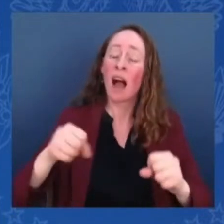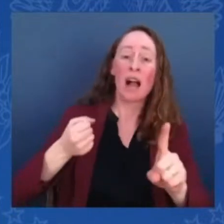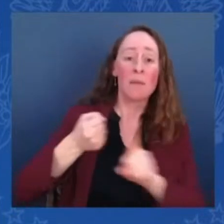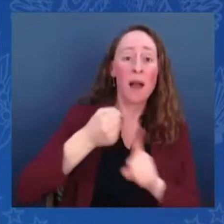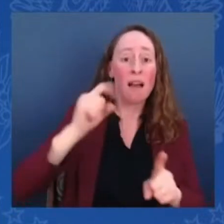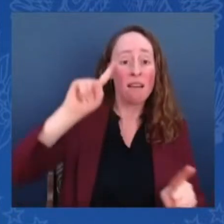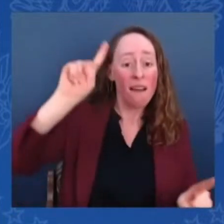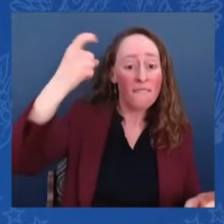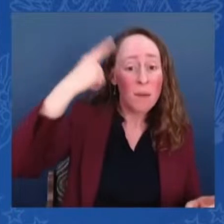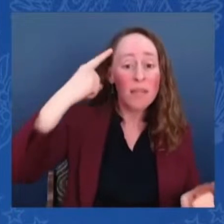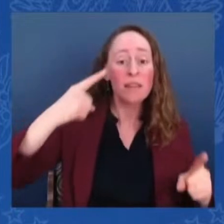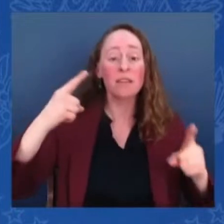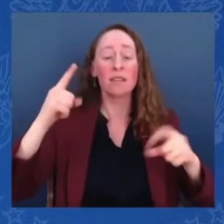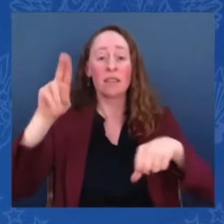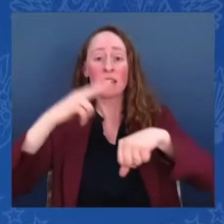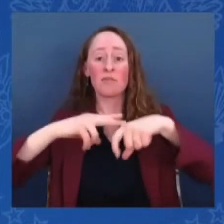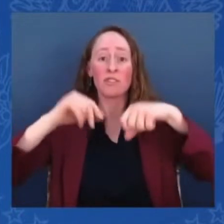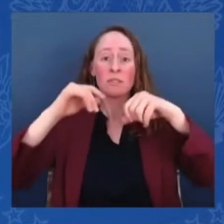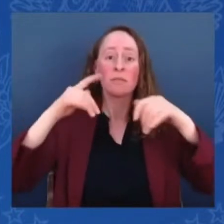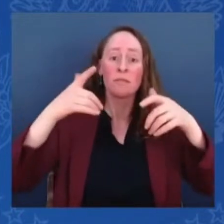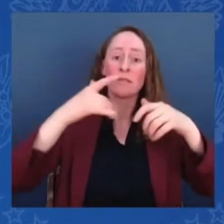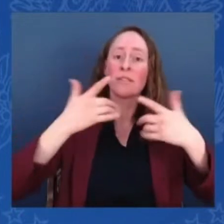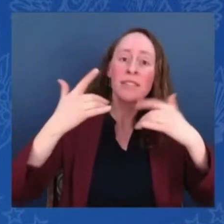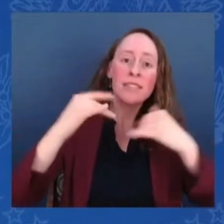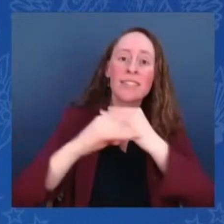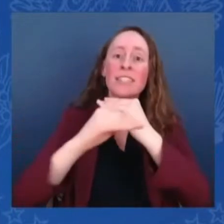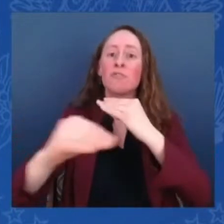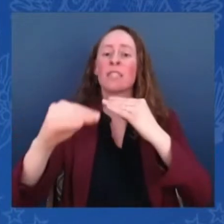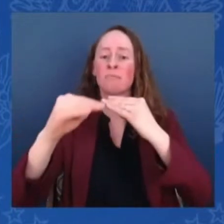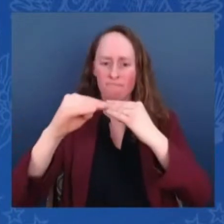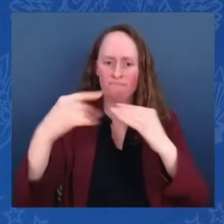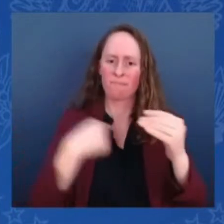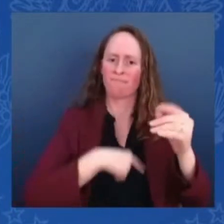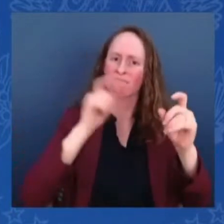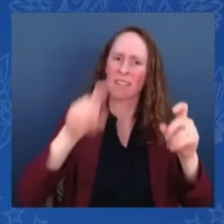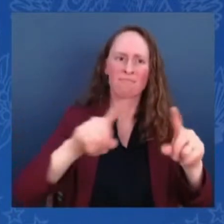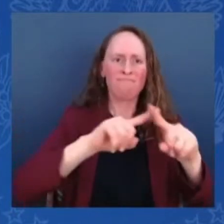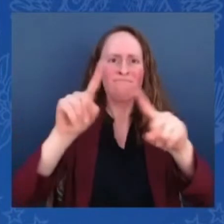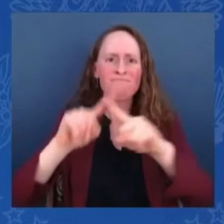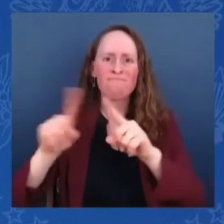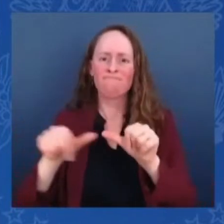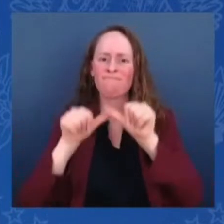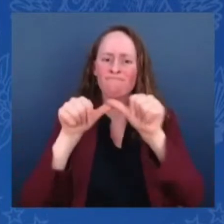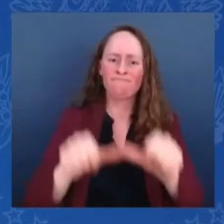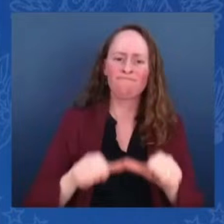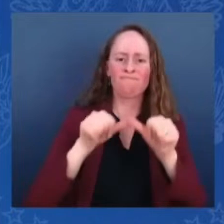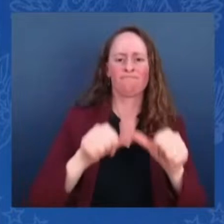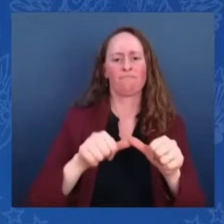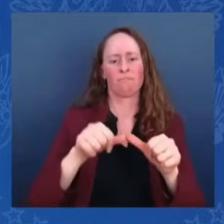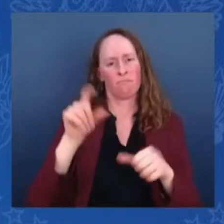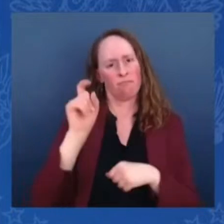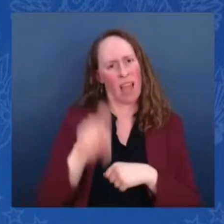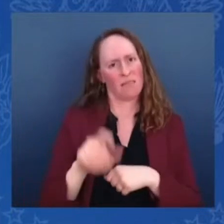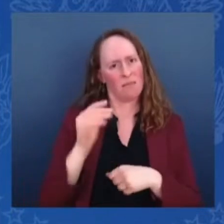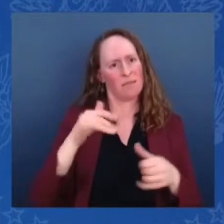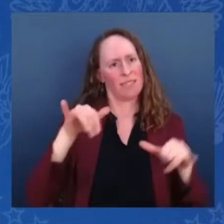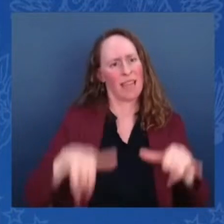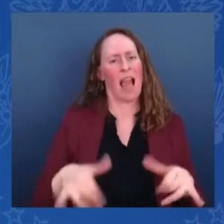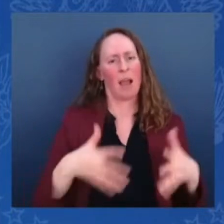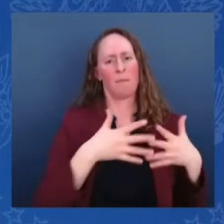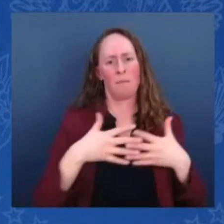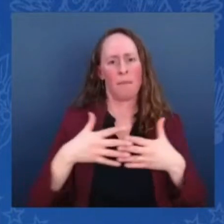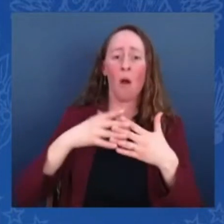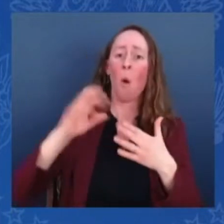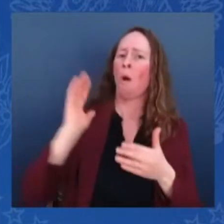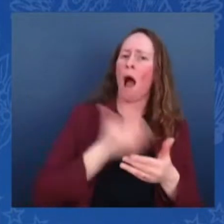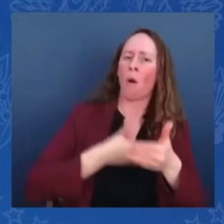societies. And it must be the United States and our closest allies that lead the way to ensure